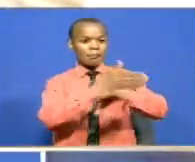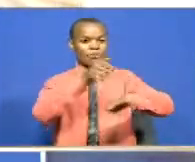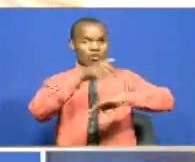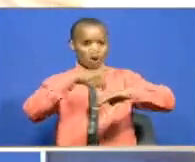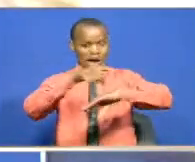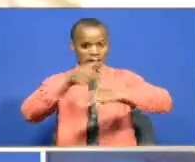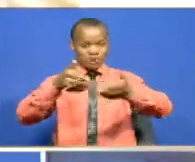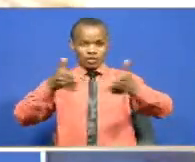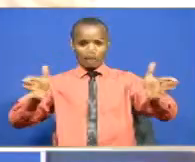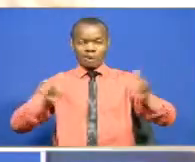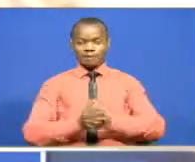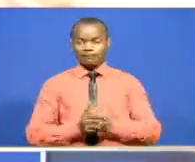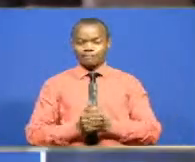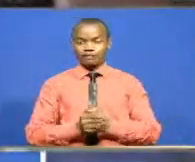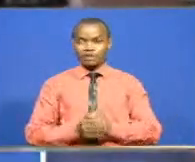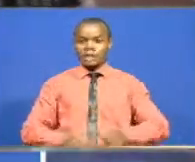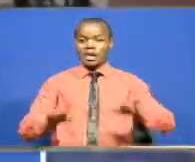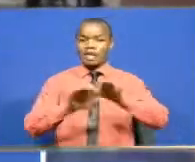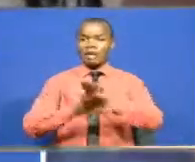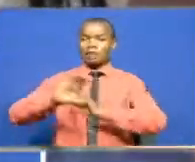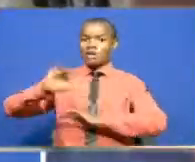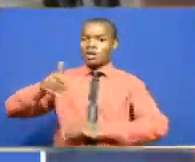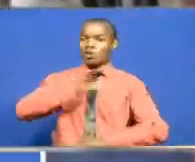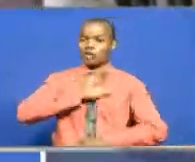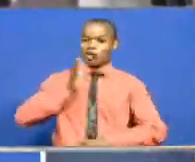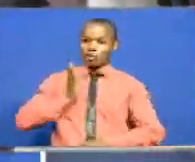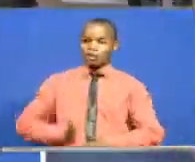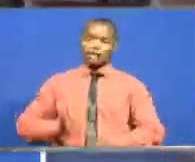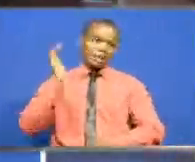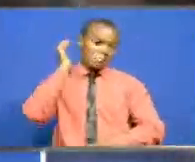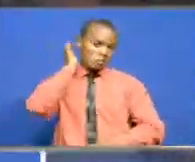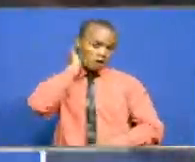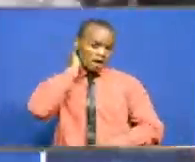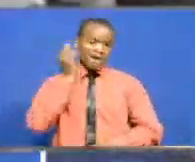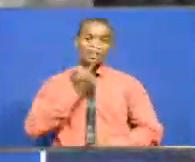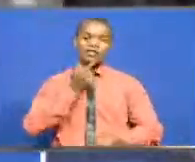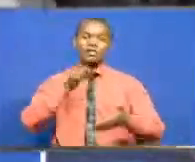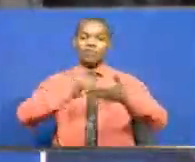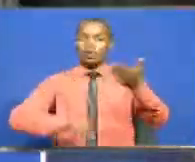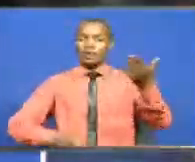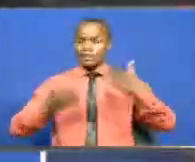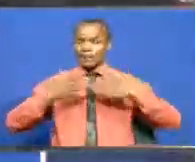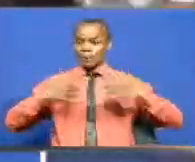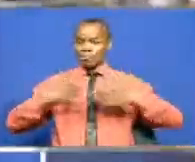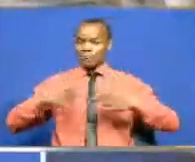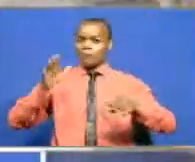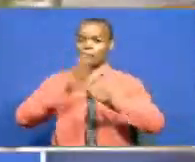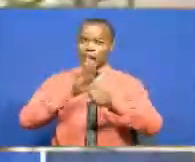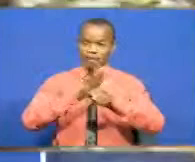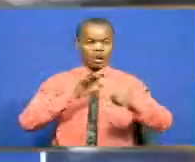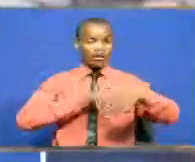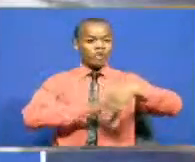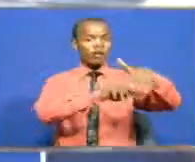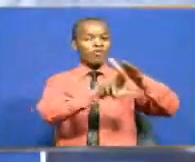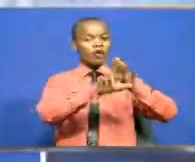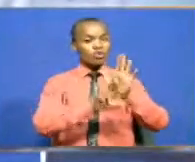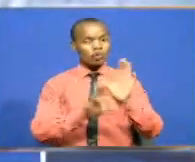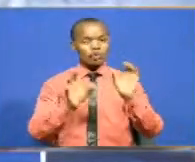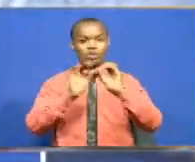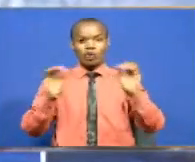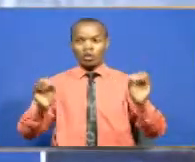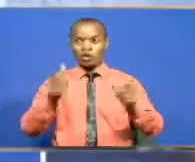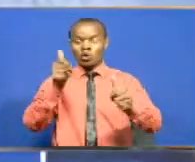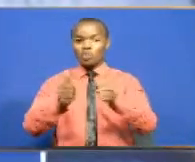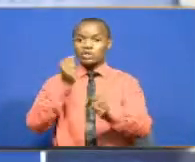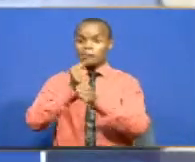Deputy County Commissioner Virginia Gidumbi confirmed that many people have not been observing COVID-19 rules, which has provoked the security